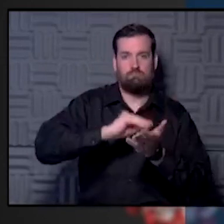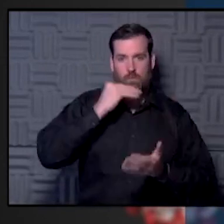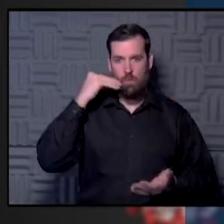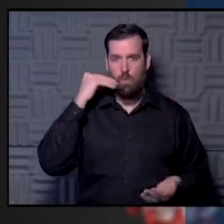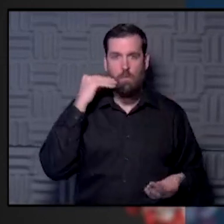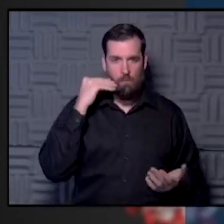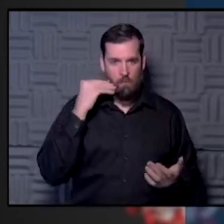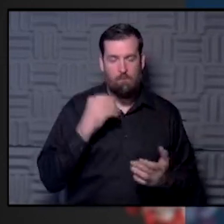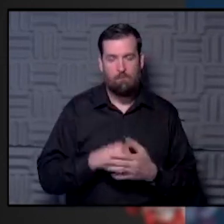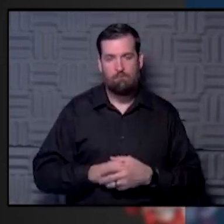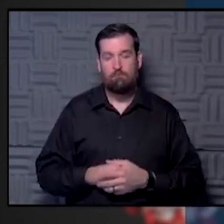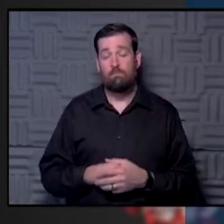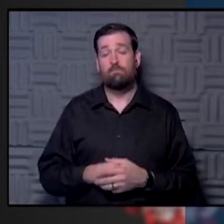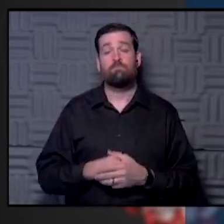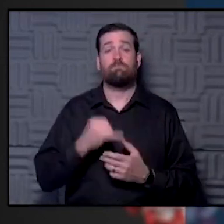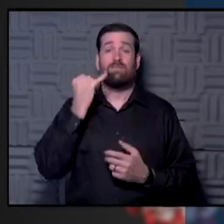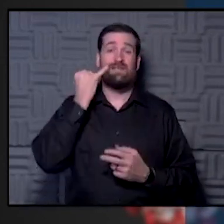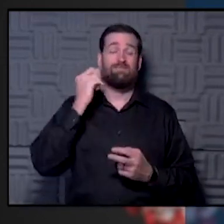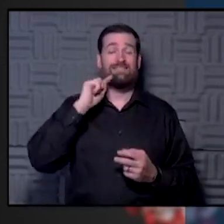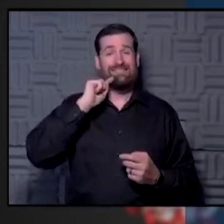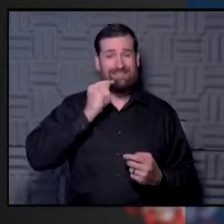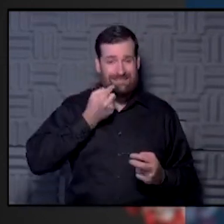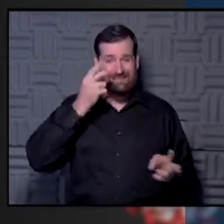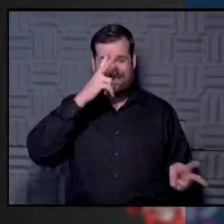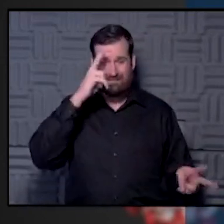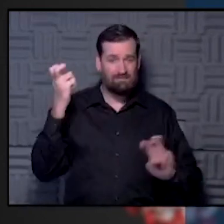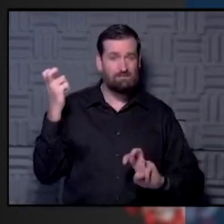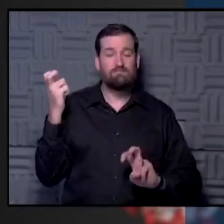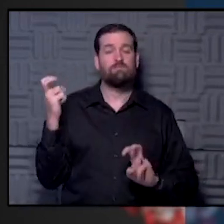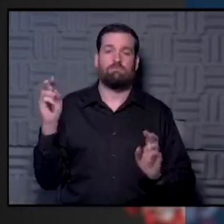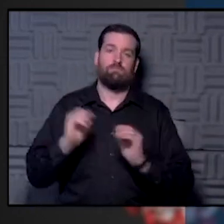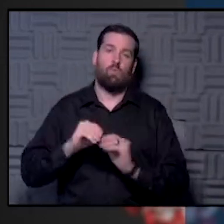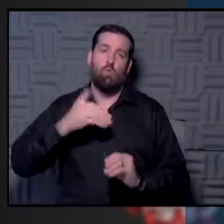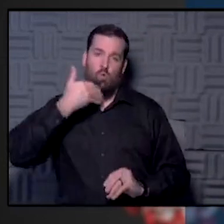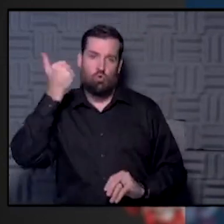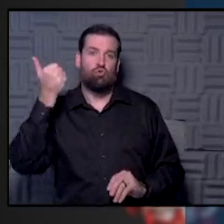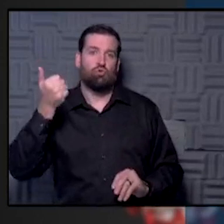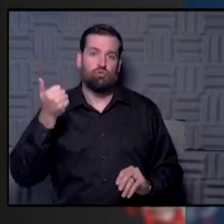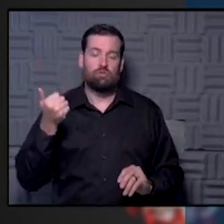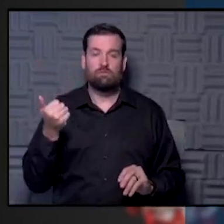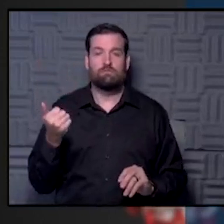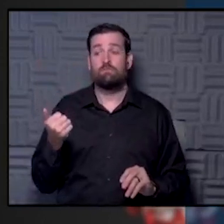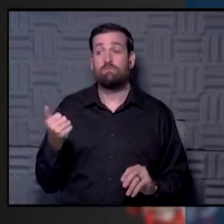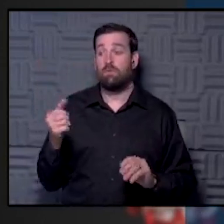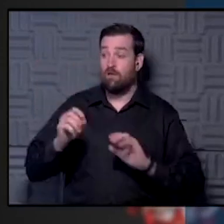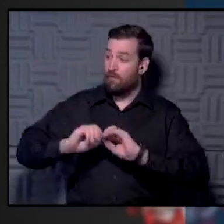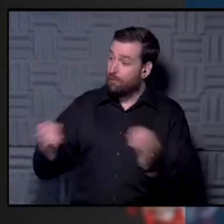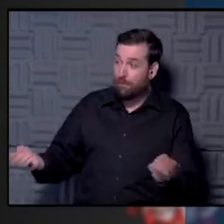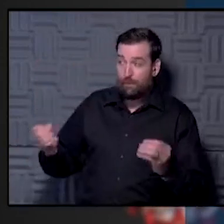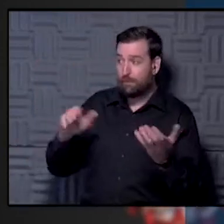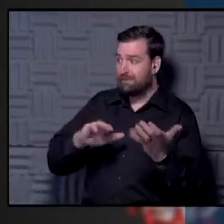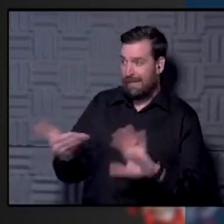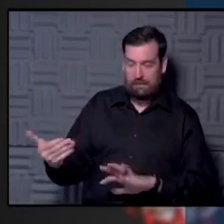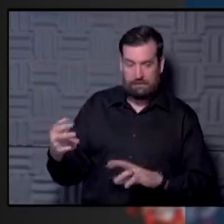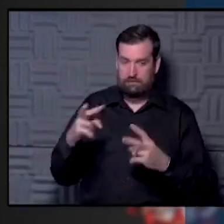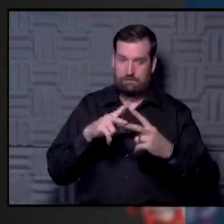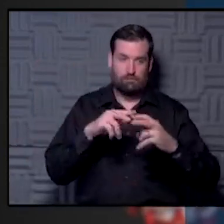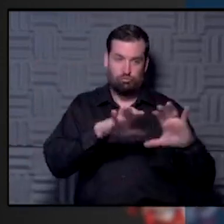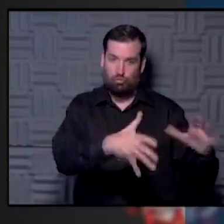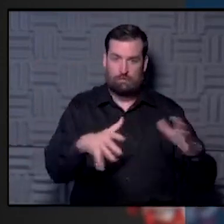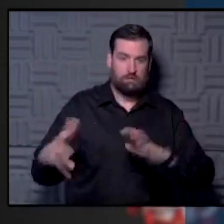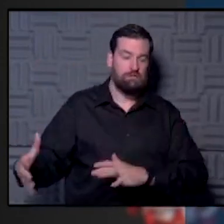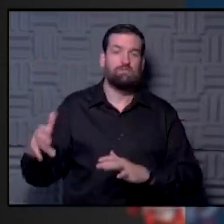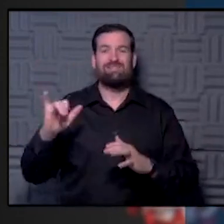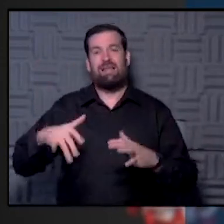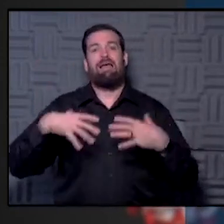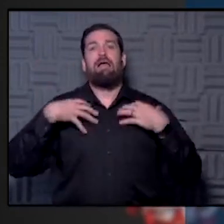that are severely ill and don't survive are a little bit older, and none of those deaths in either of those time periods were in that